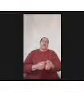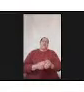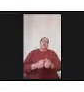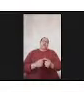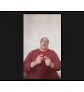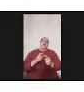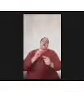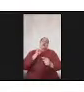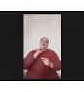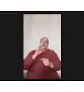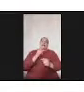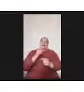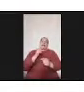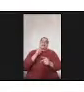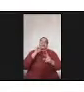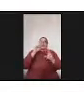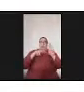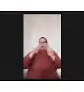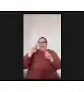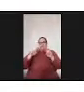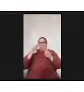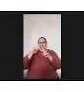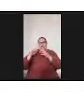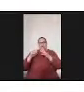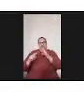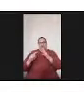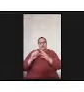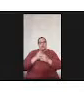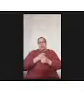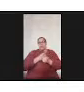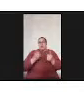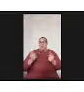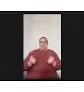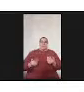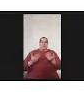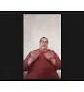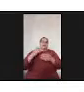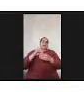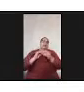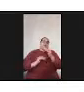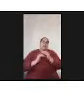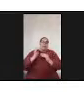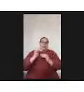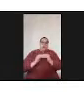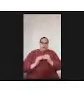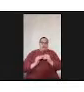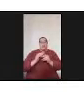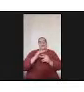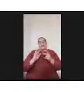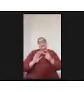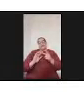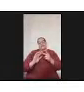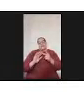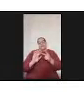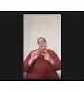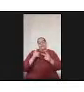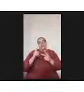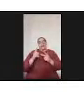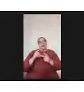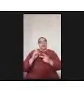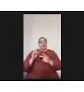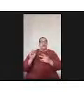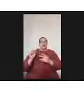is the scanning of all services in the building. And then second one is the shaft